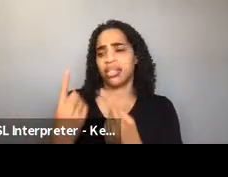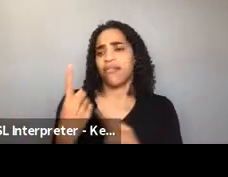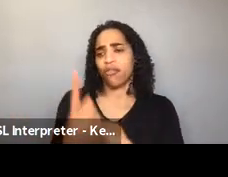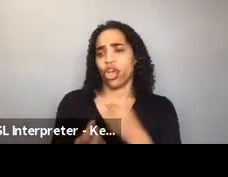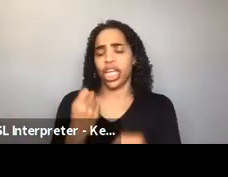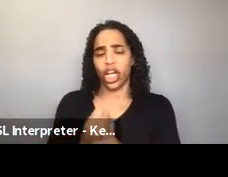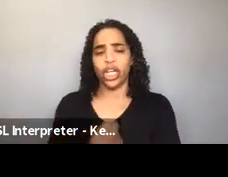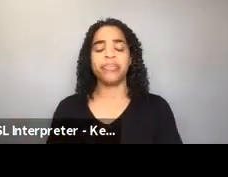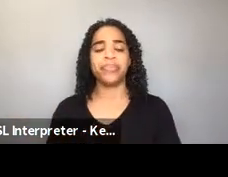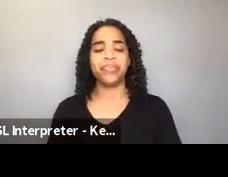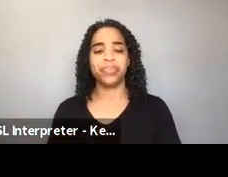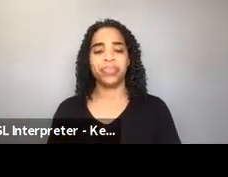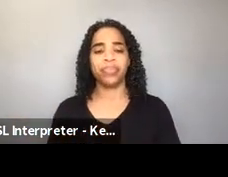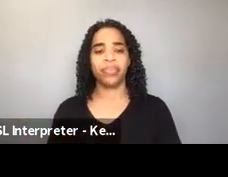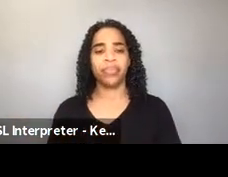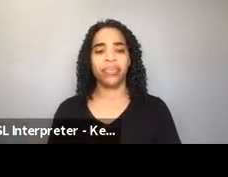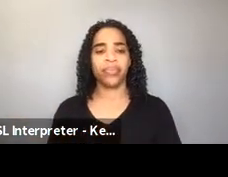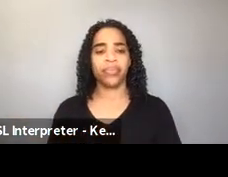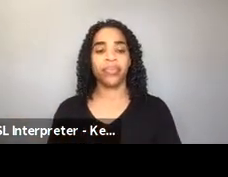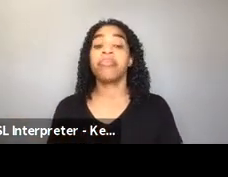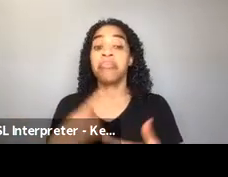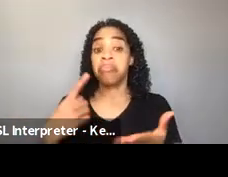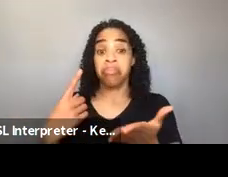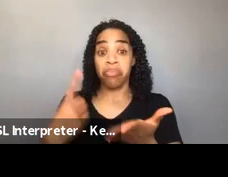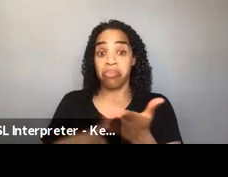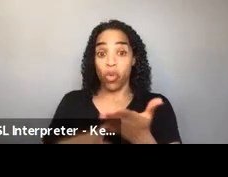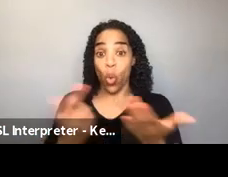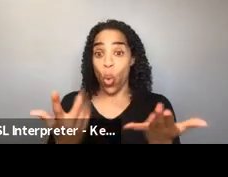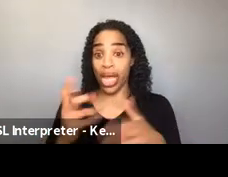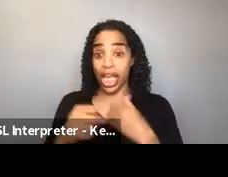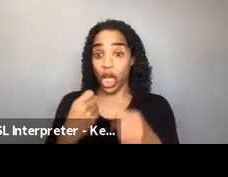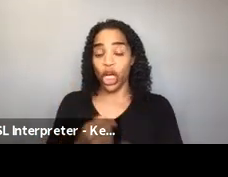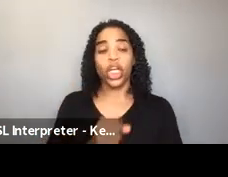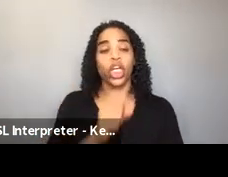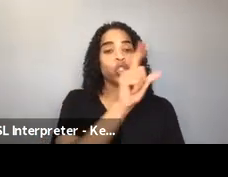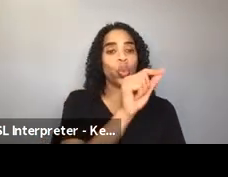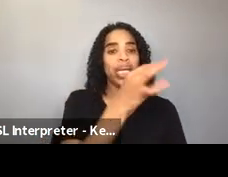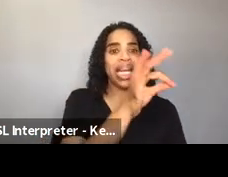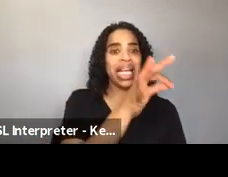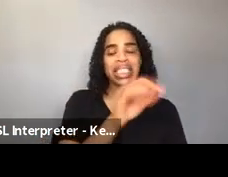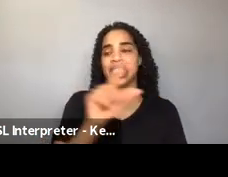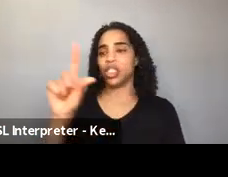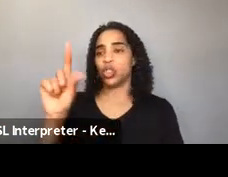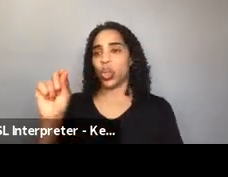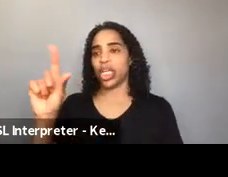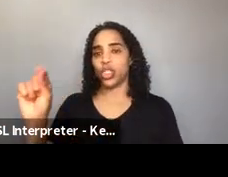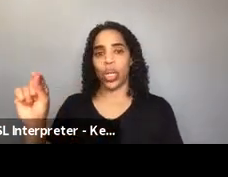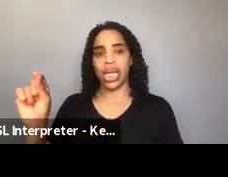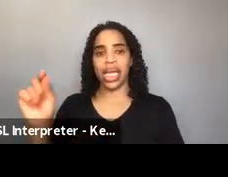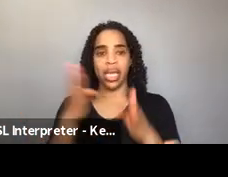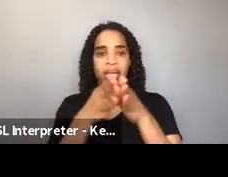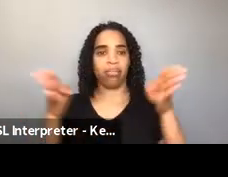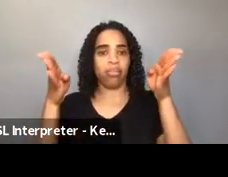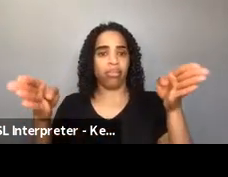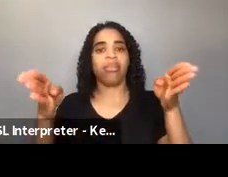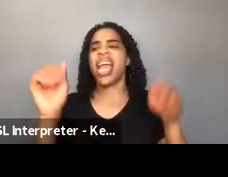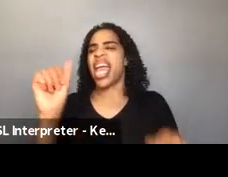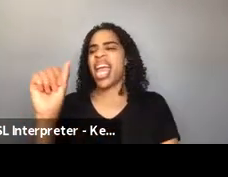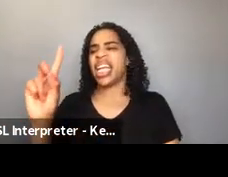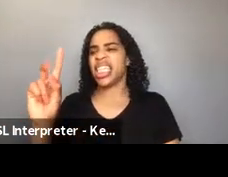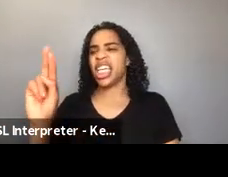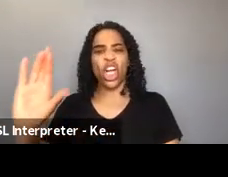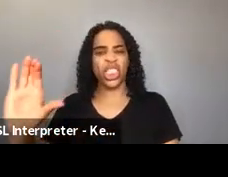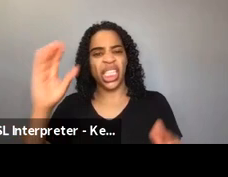the past year we're talking about is actually 2019, 2020 ADRC data. This